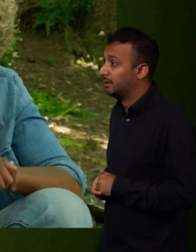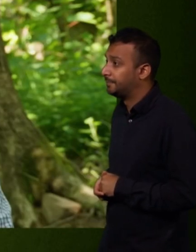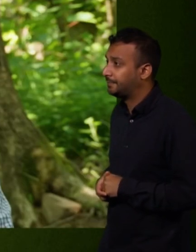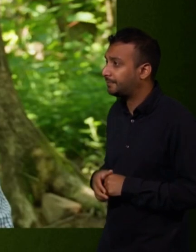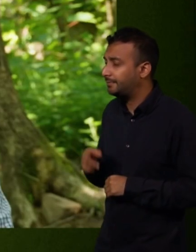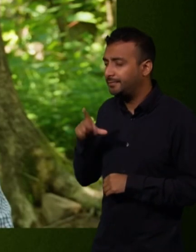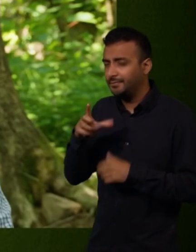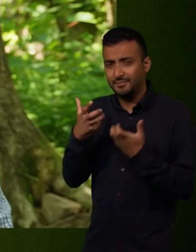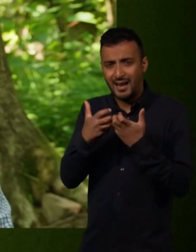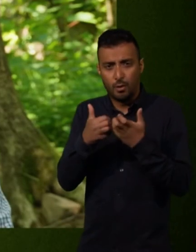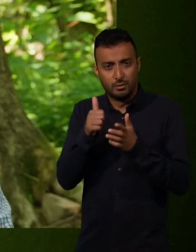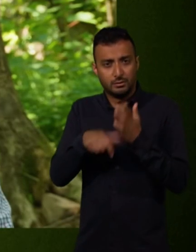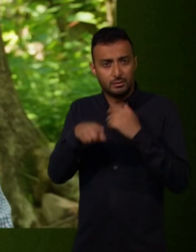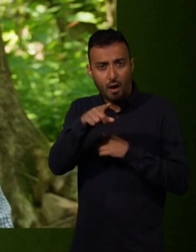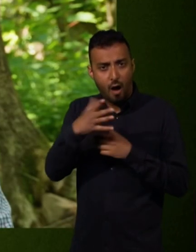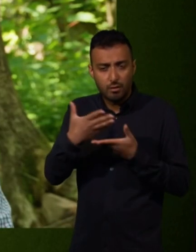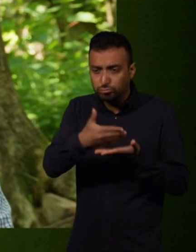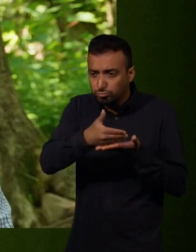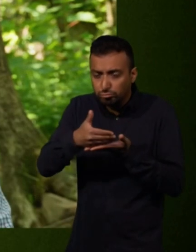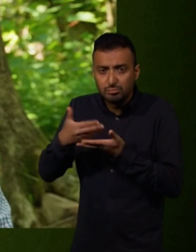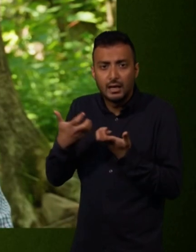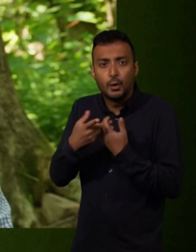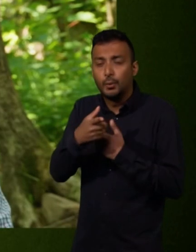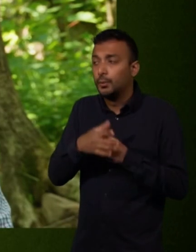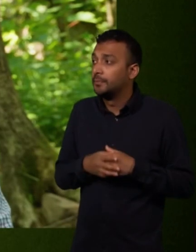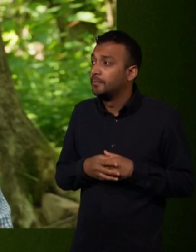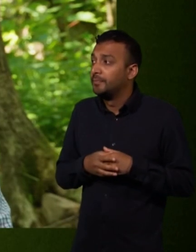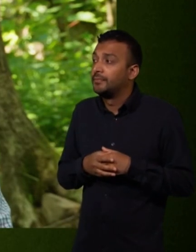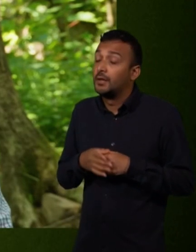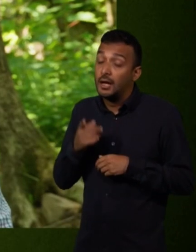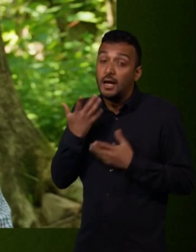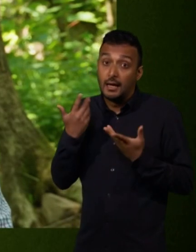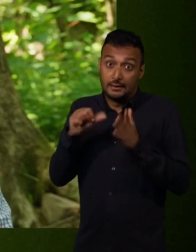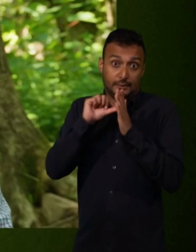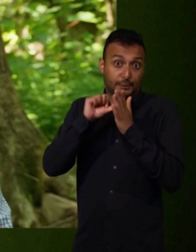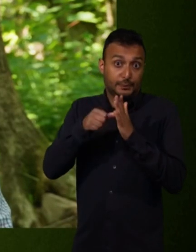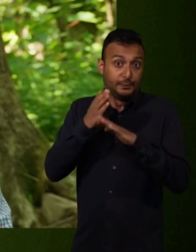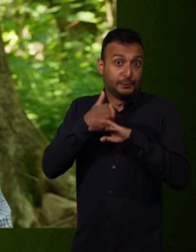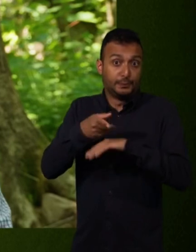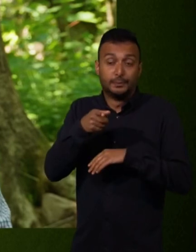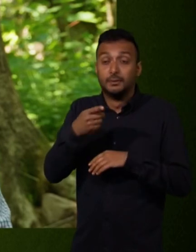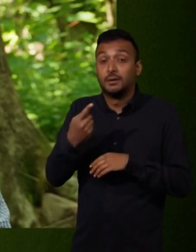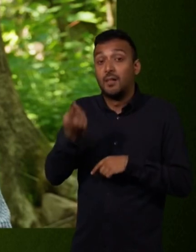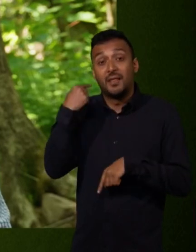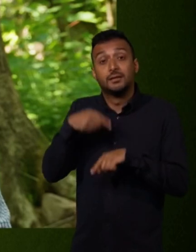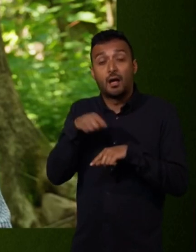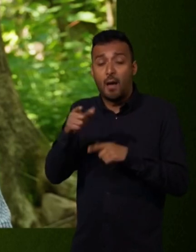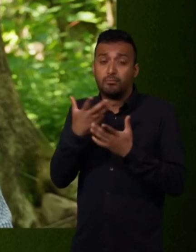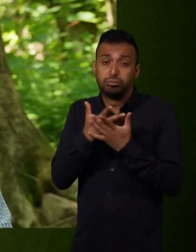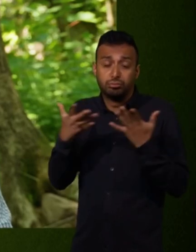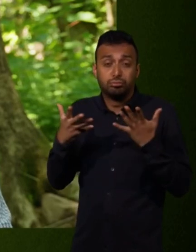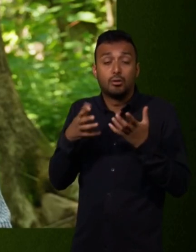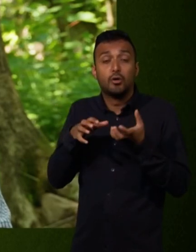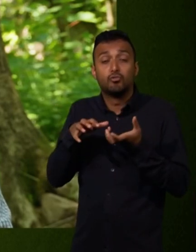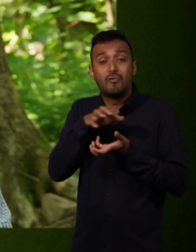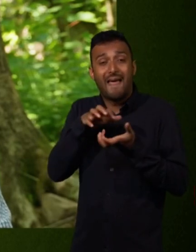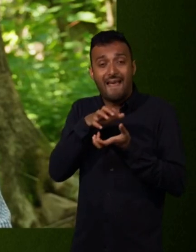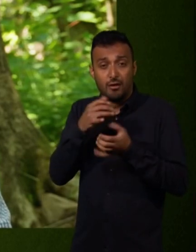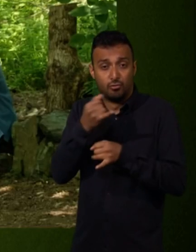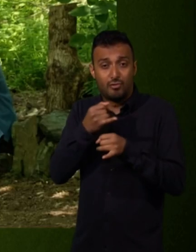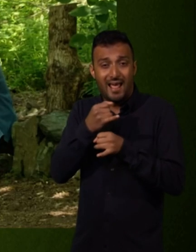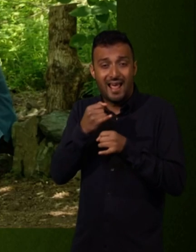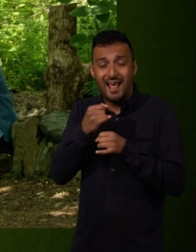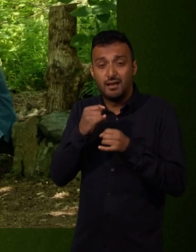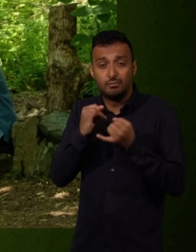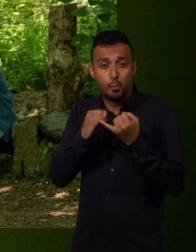It was a lot of hard work. I mean, mainly removing grey squirrels, because there were a lot of grey squirrels on the island in those days. So we're creating space for the red squirrels to move